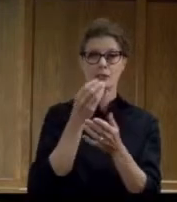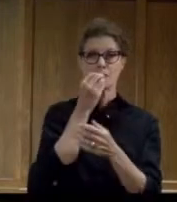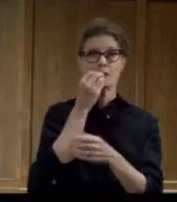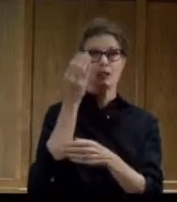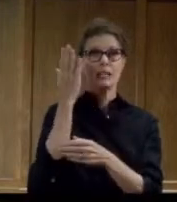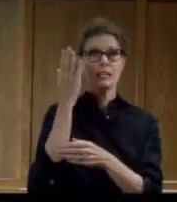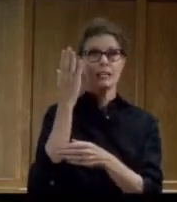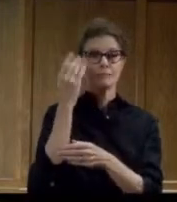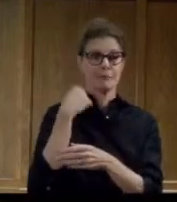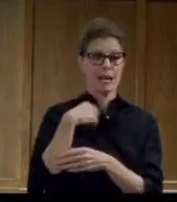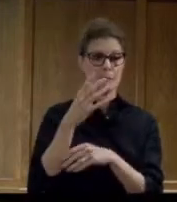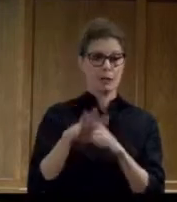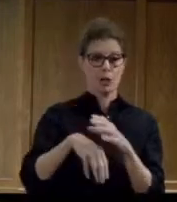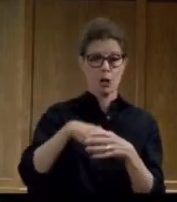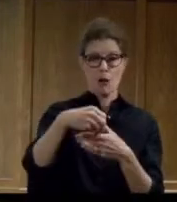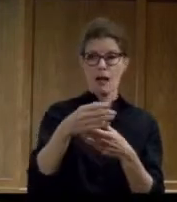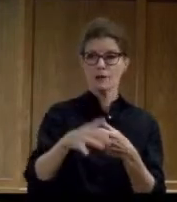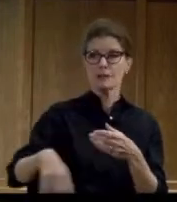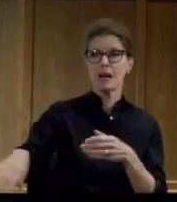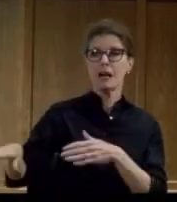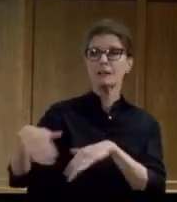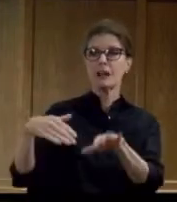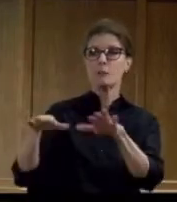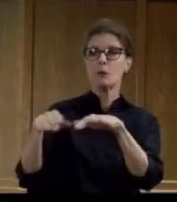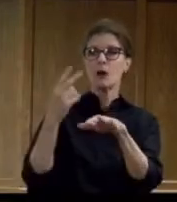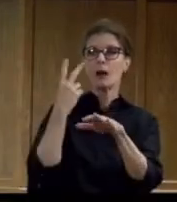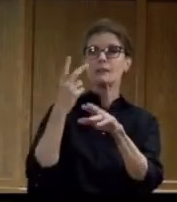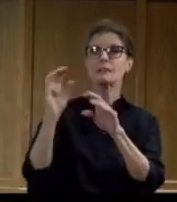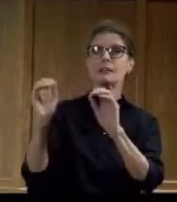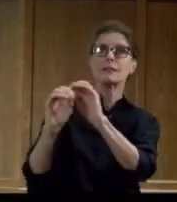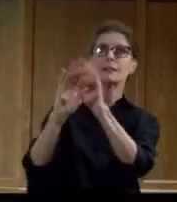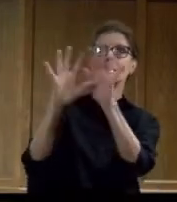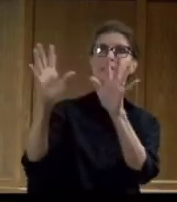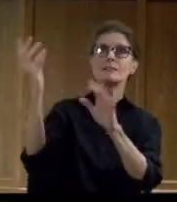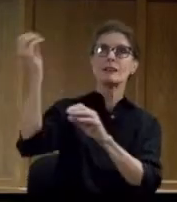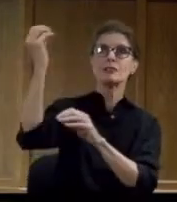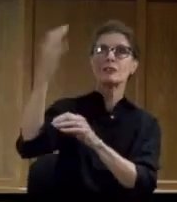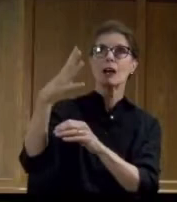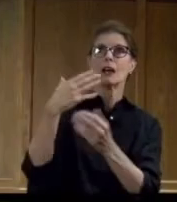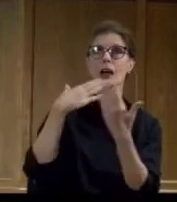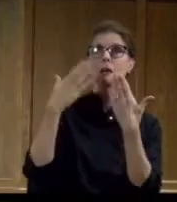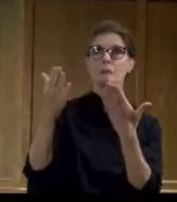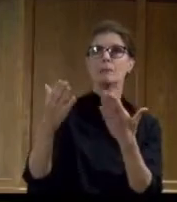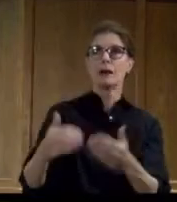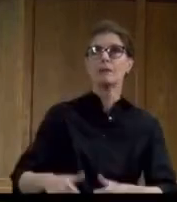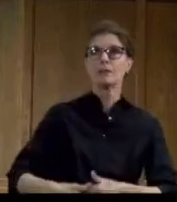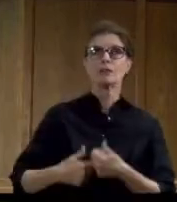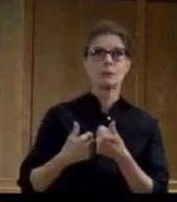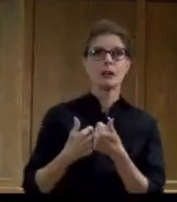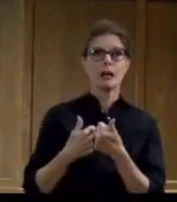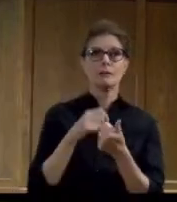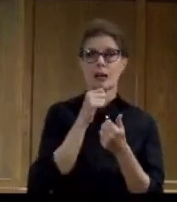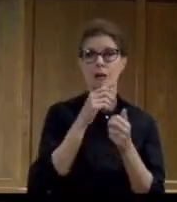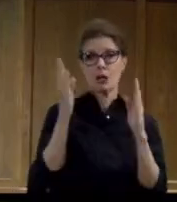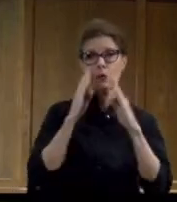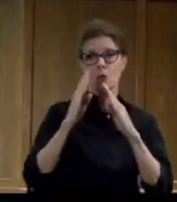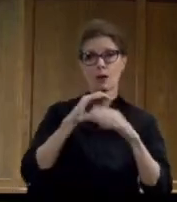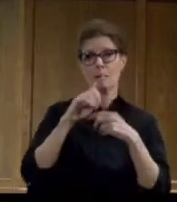see the sun, and I'm just really, really thankful to be alive. I'm not really worried about all these